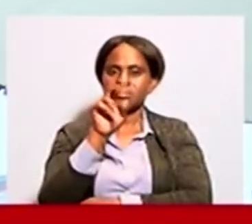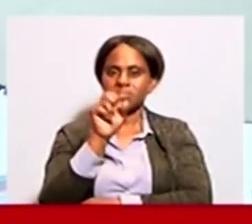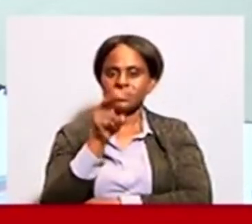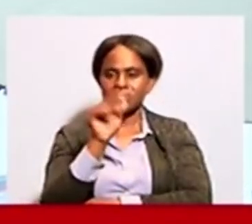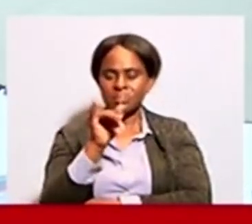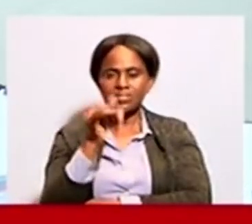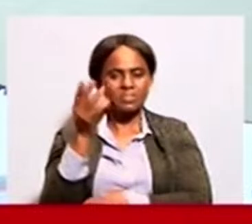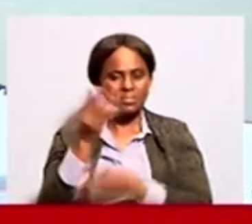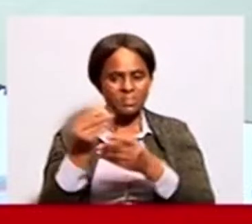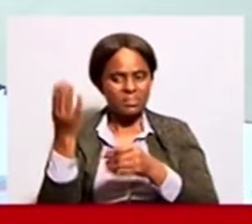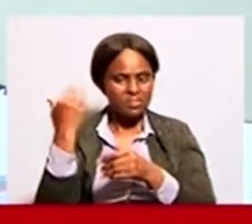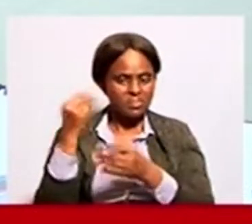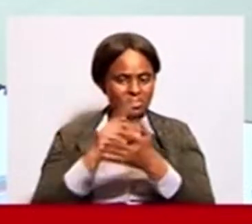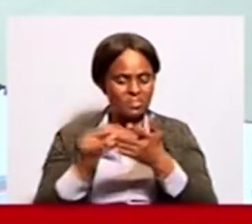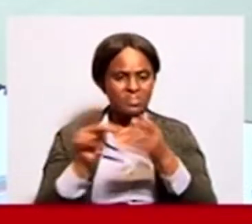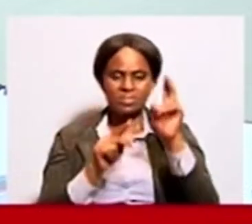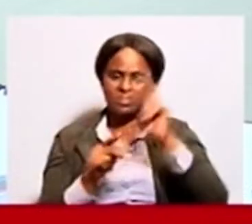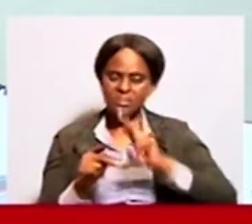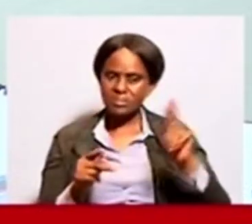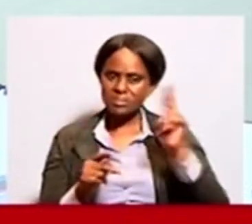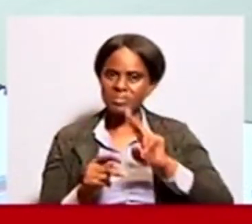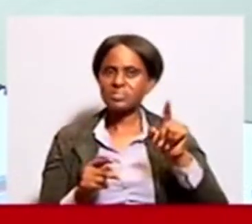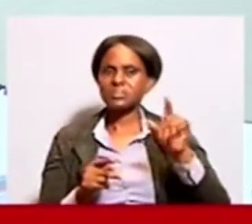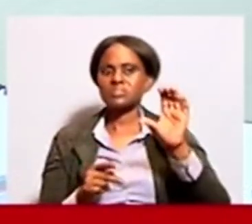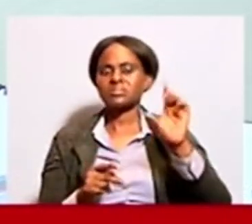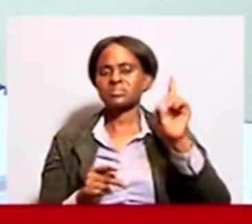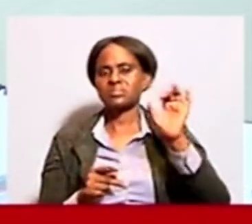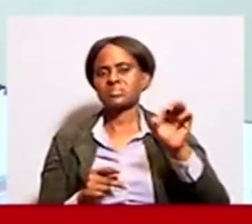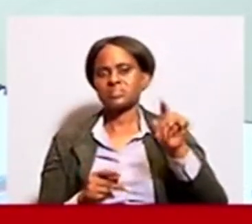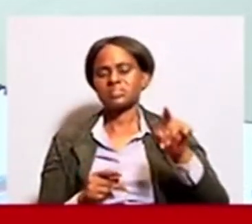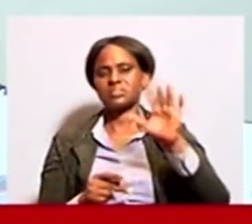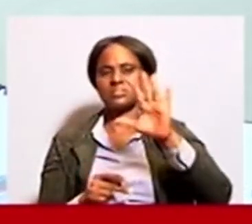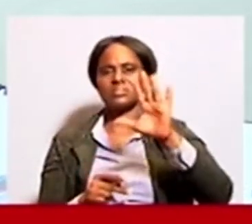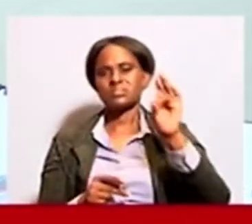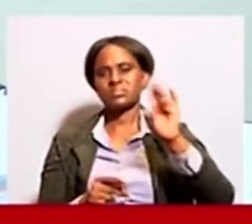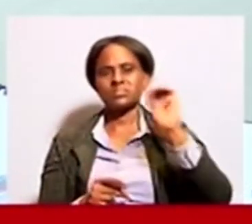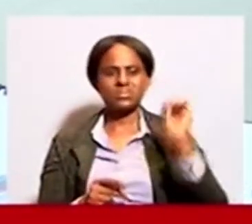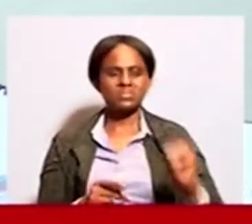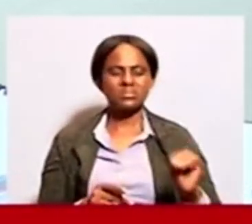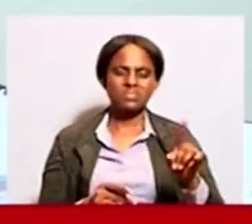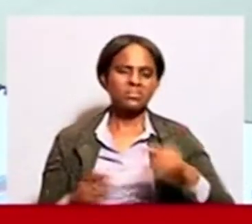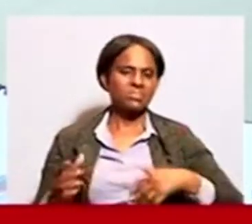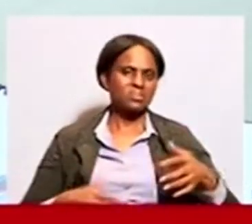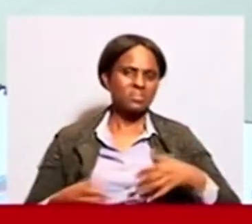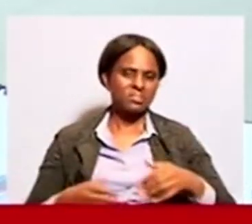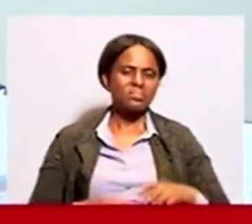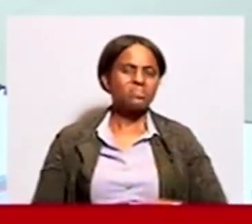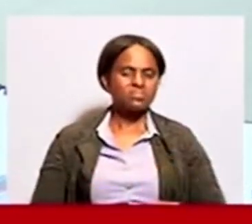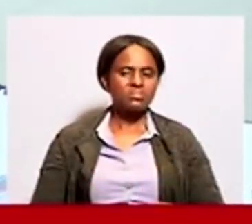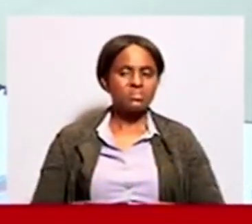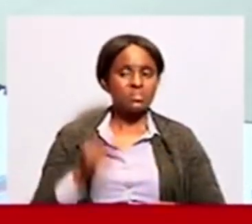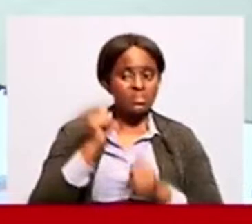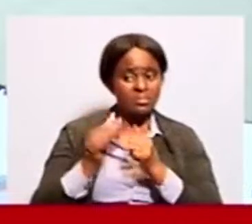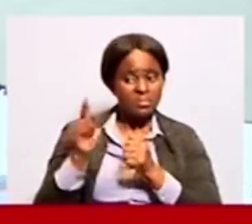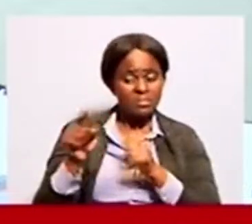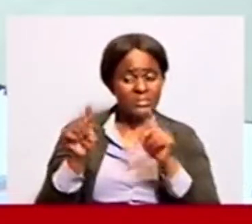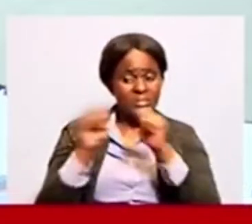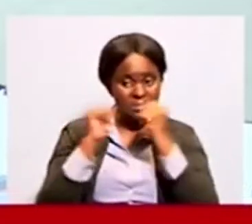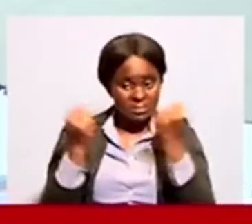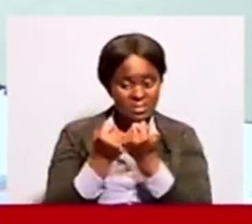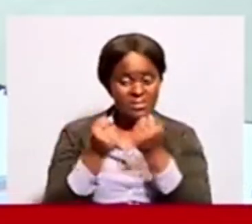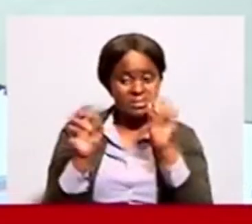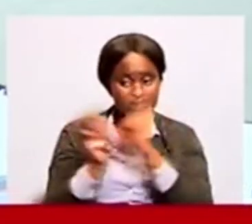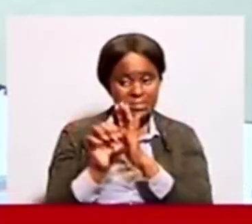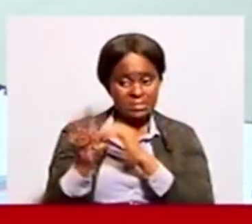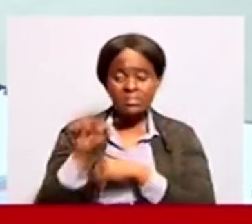He lamented that the use of CDF was at 57%. By and large, it's because of teams like